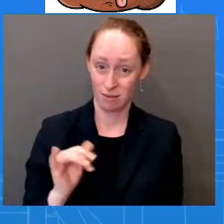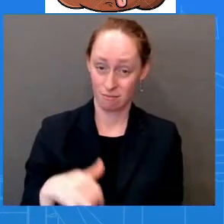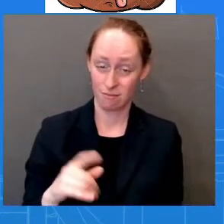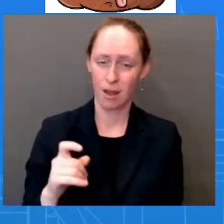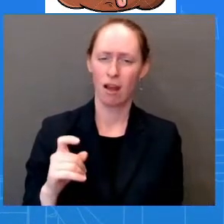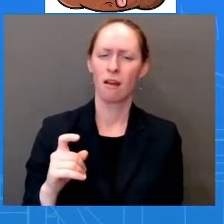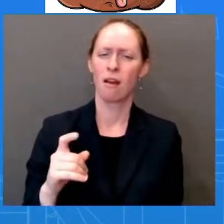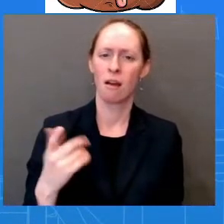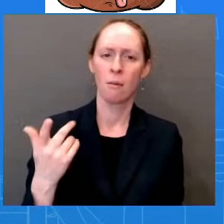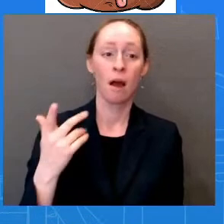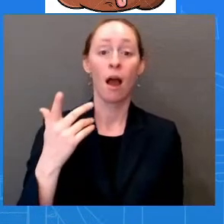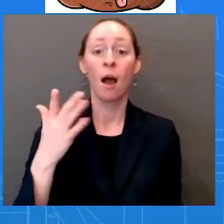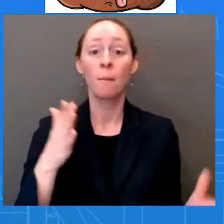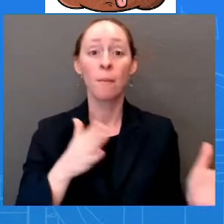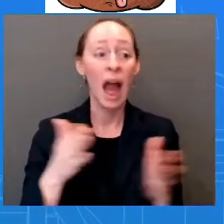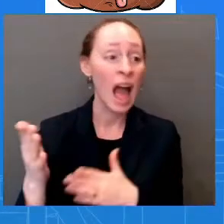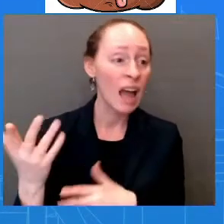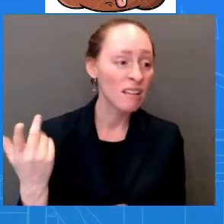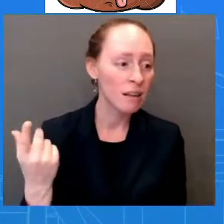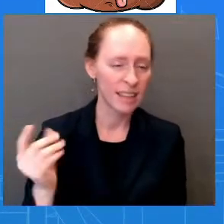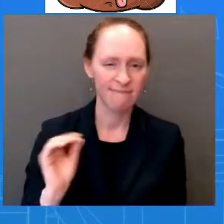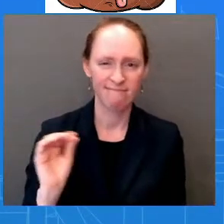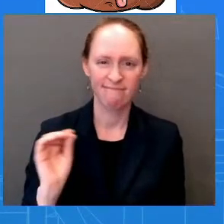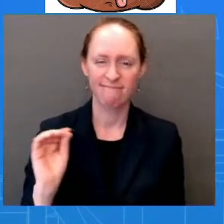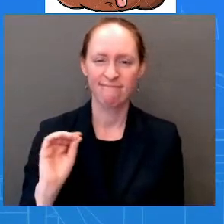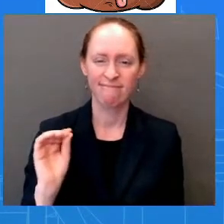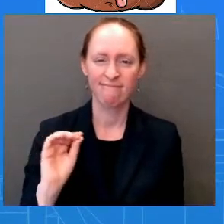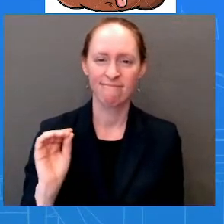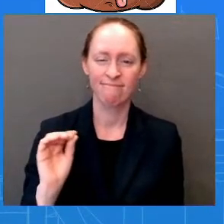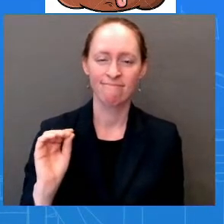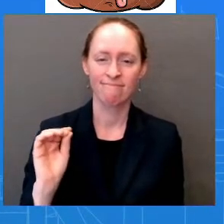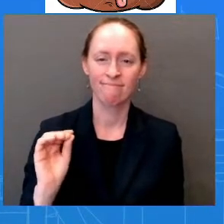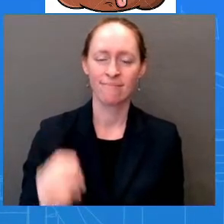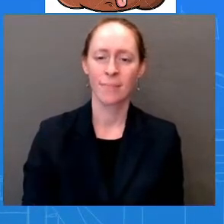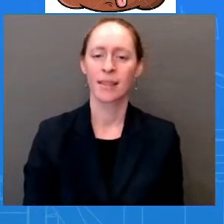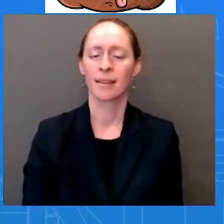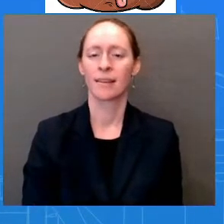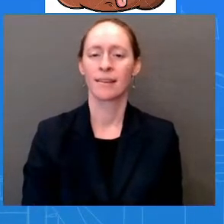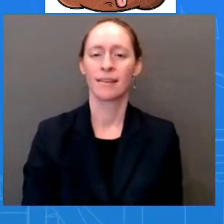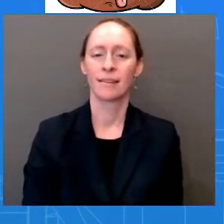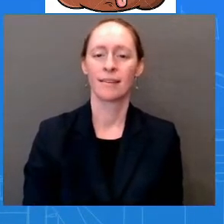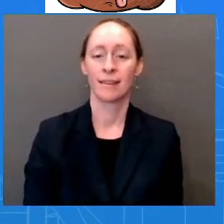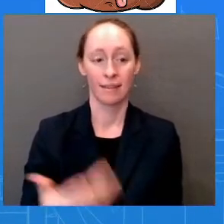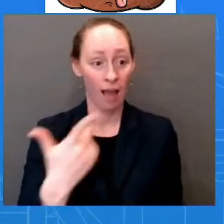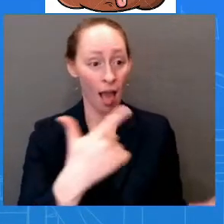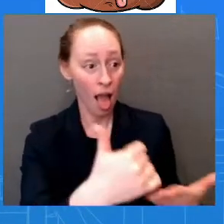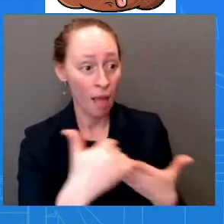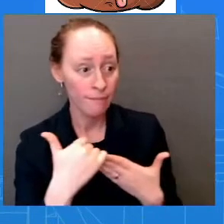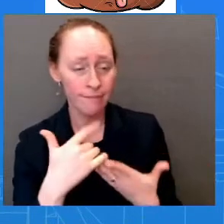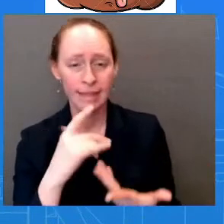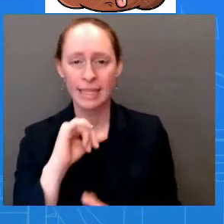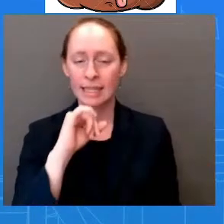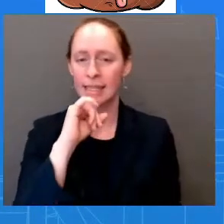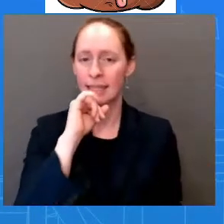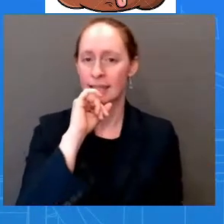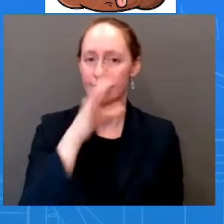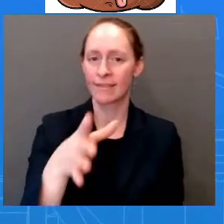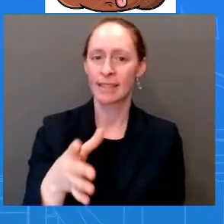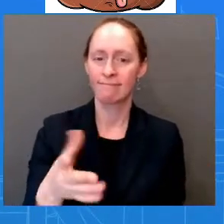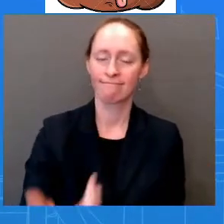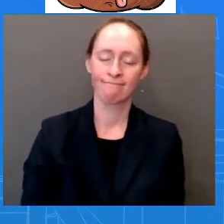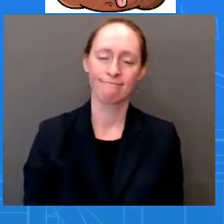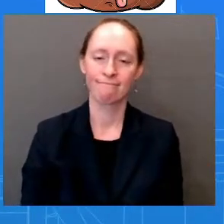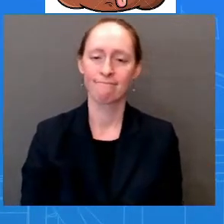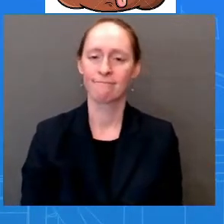help us, deal with an issue that we're all seeing, that you all are reporting. And I mean, one of the things he can do is he can